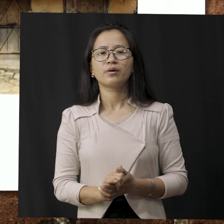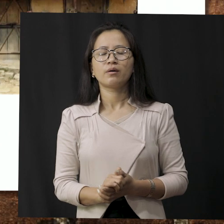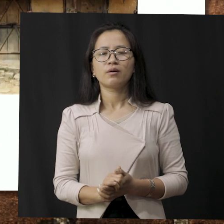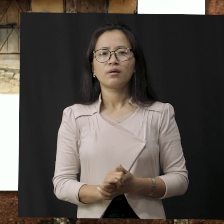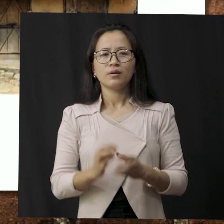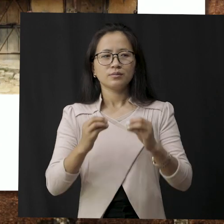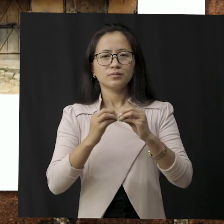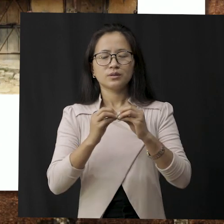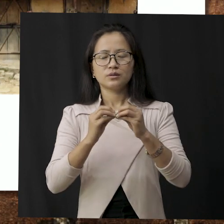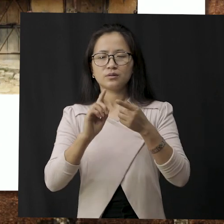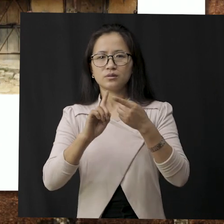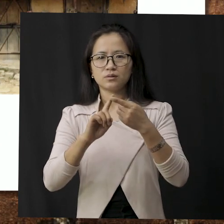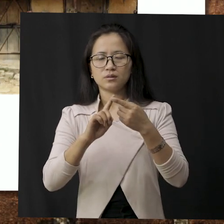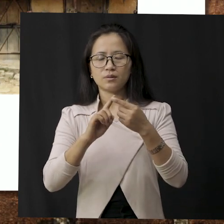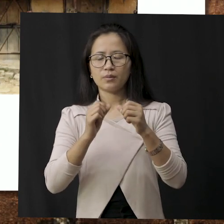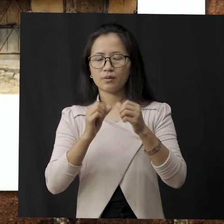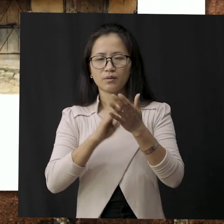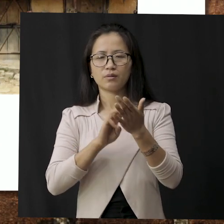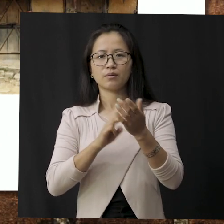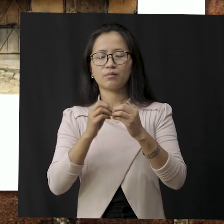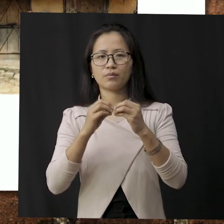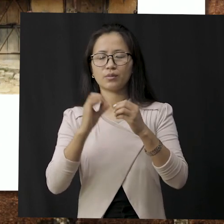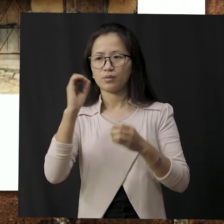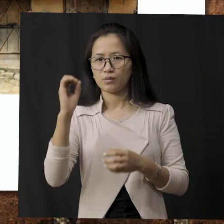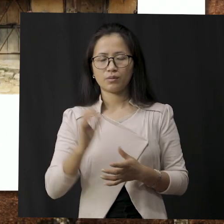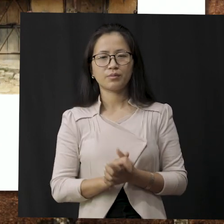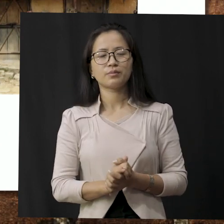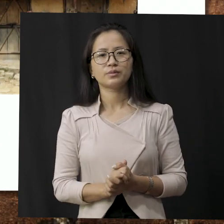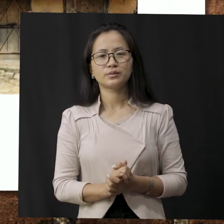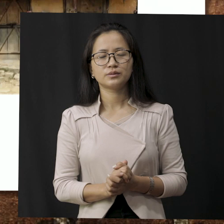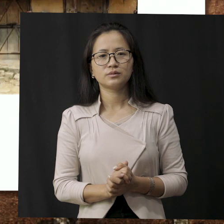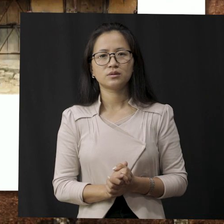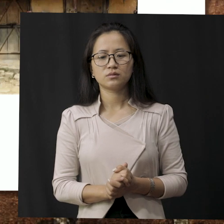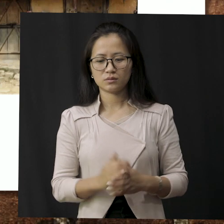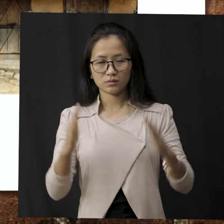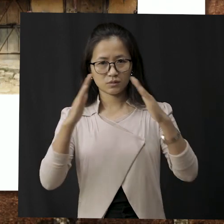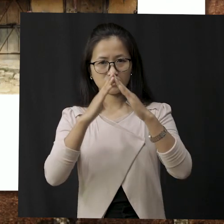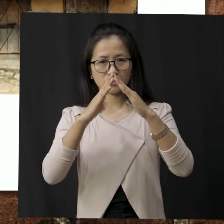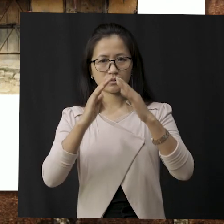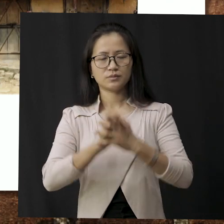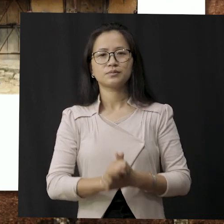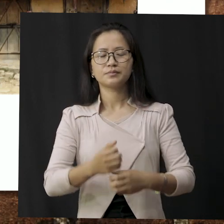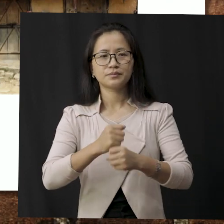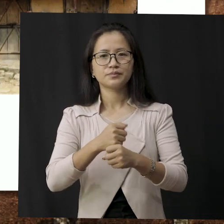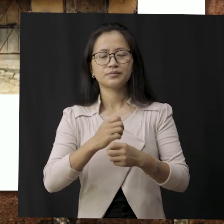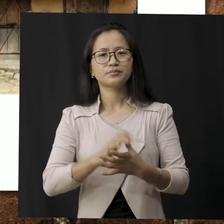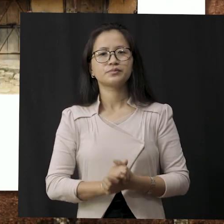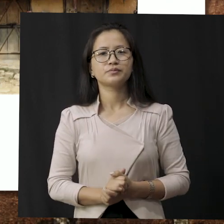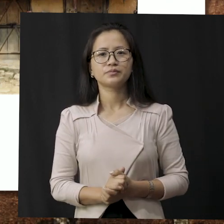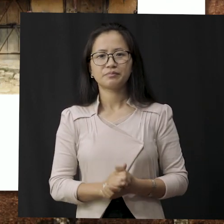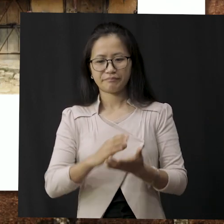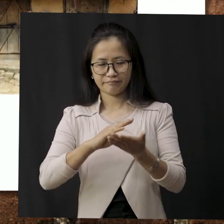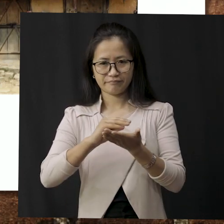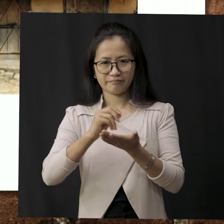of bamboo. This type of houses are made of bamboo. And here, the houses that you see here, it is made of